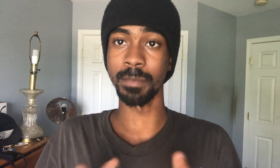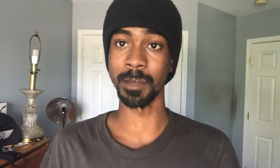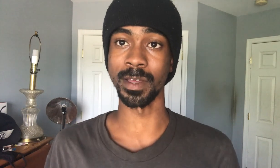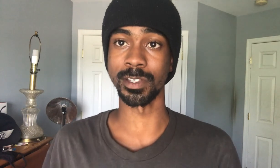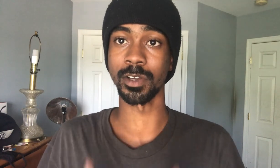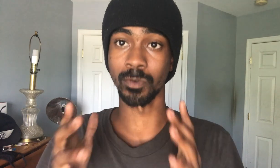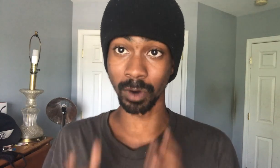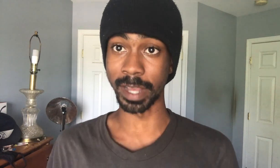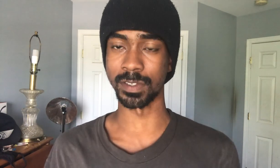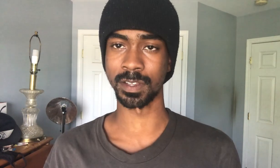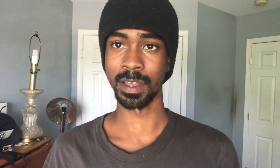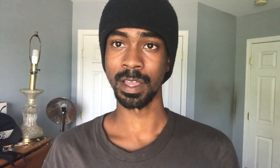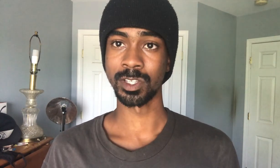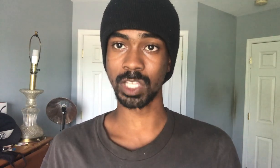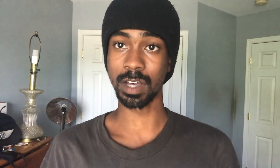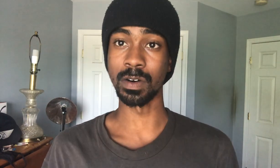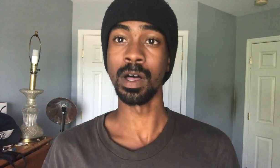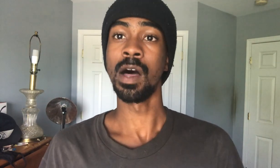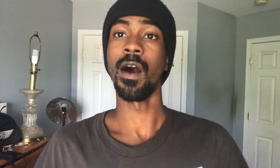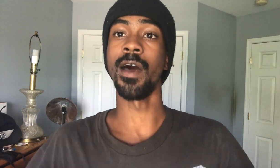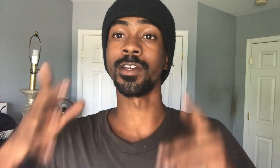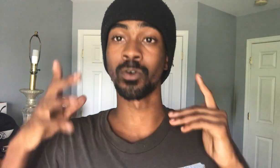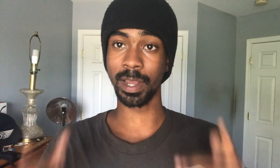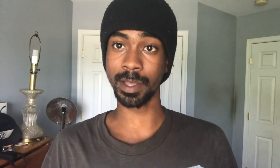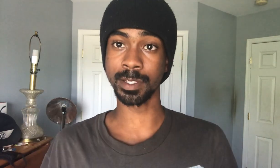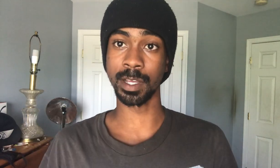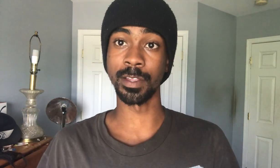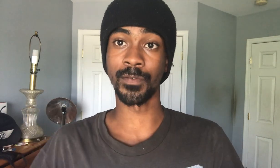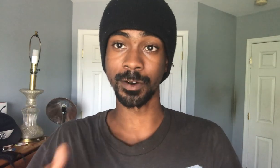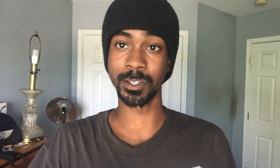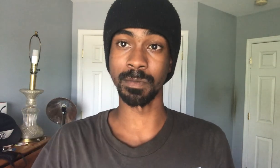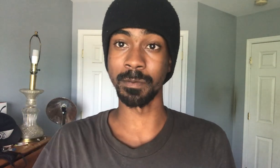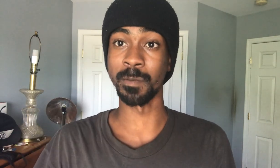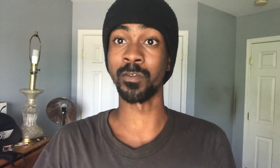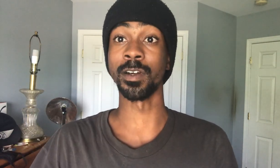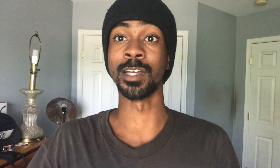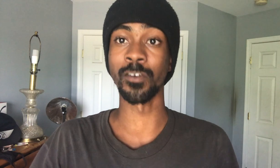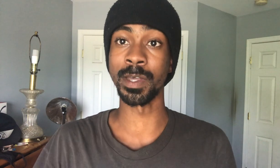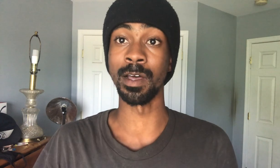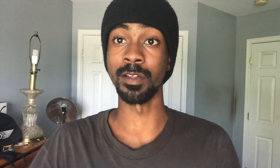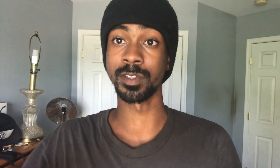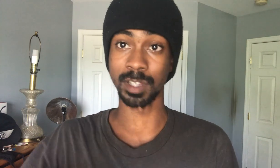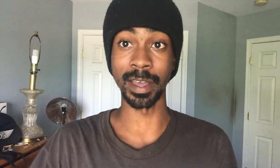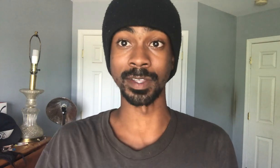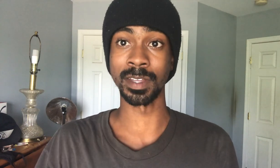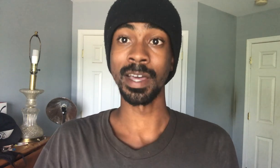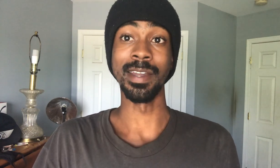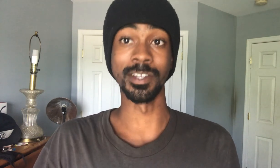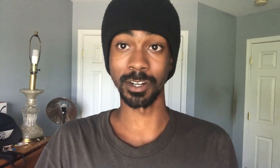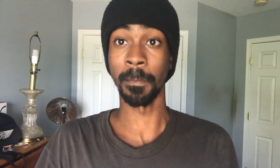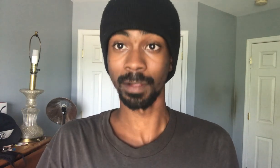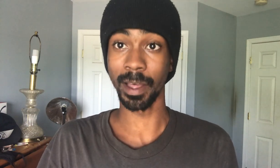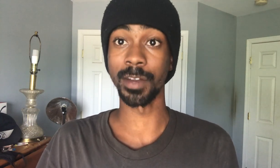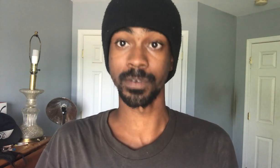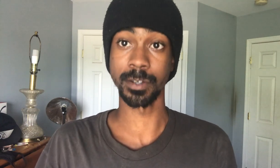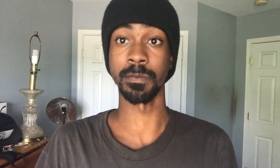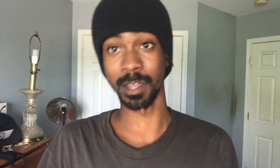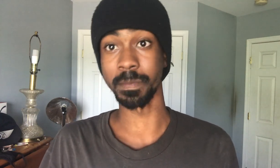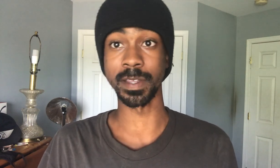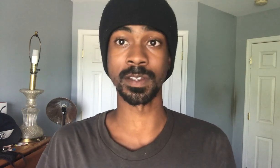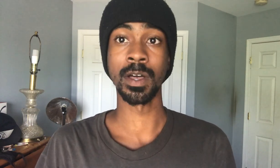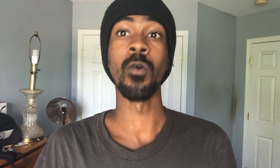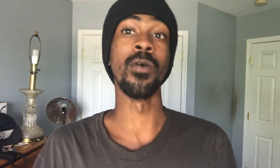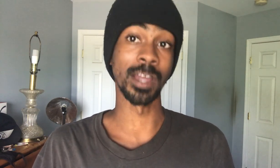First Amendment rights. So, on the grounds of the First Amendment for government-owned sites, they should apply the